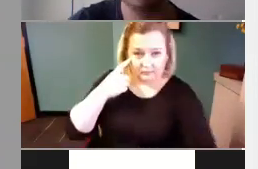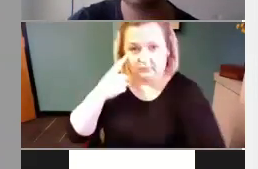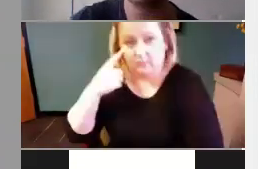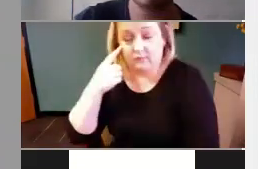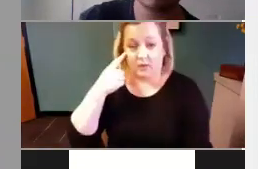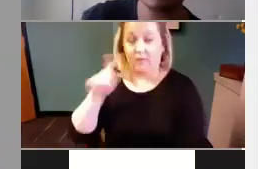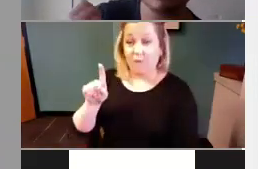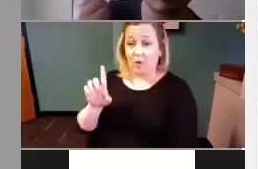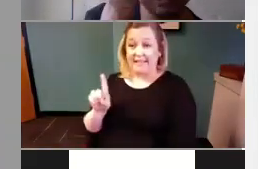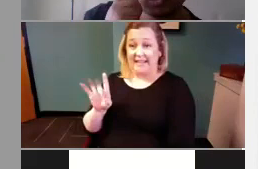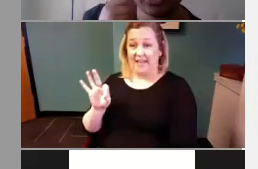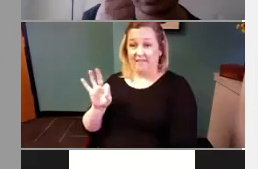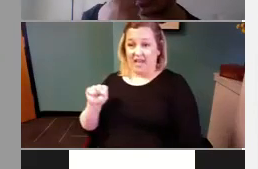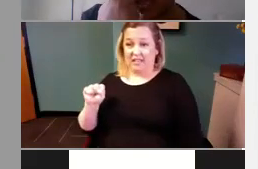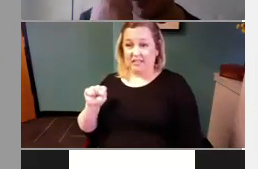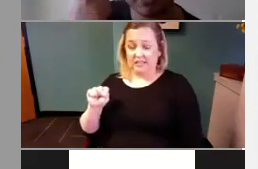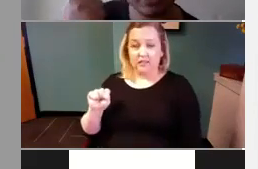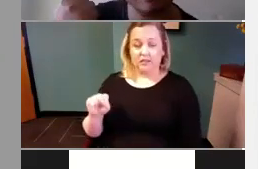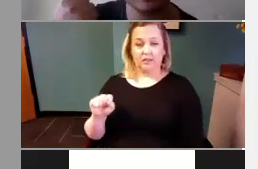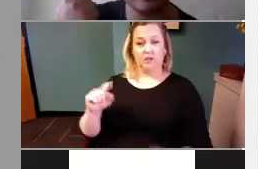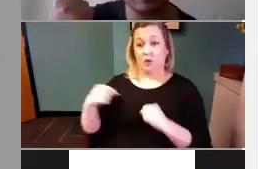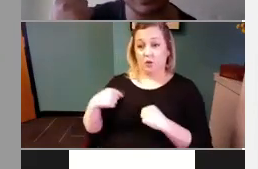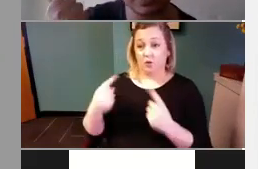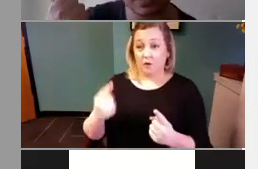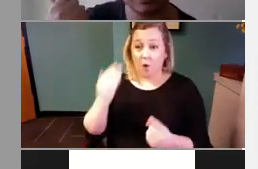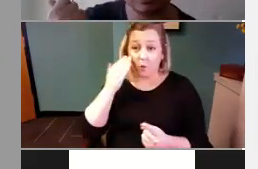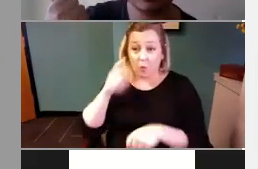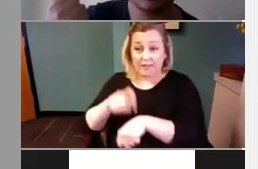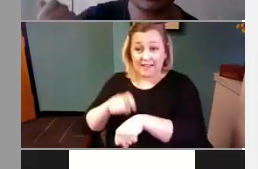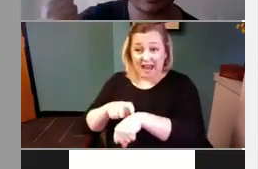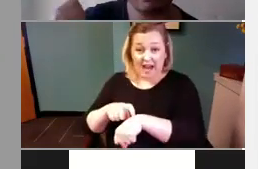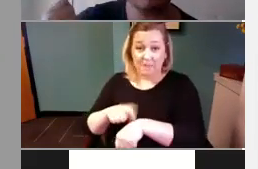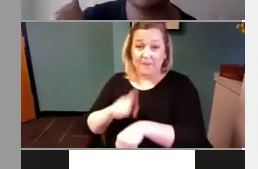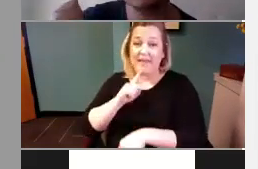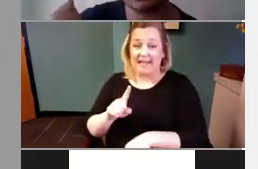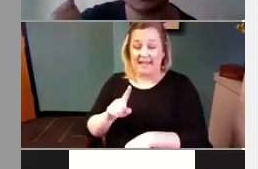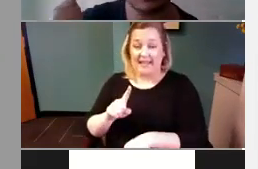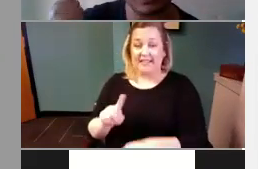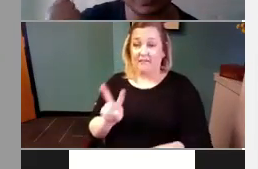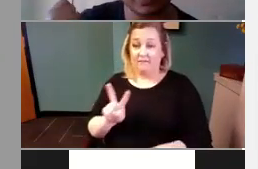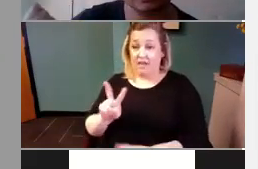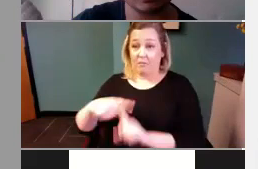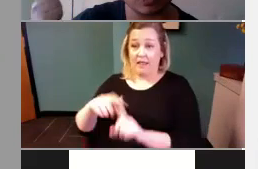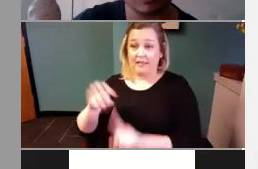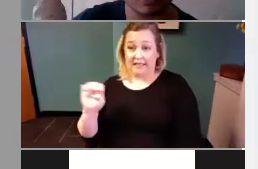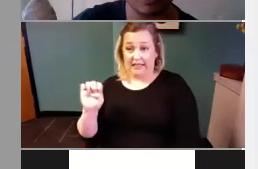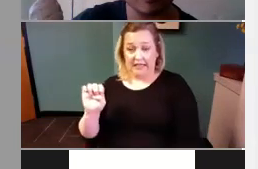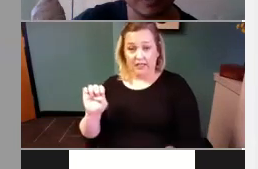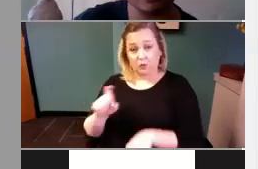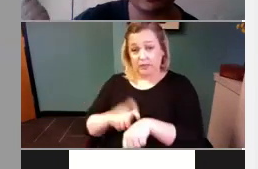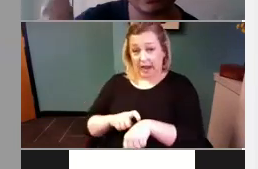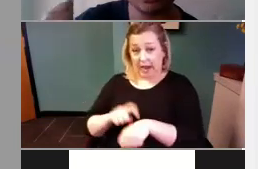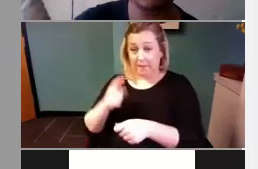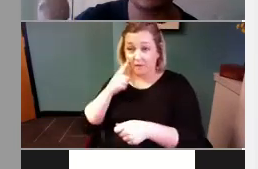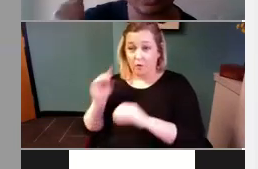Okay, so we know that the time for DFS is V plus E. So the time to insert into a linked list is also big O